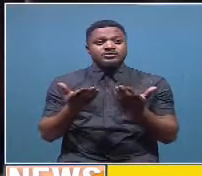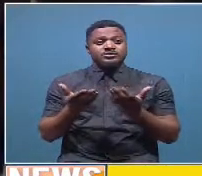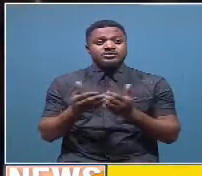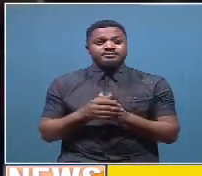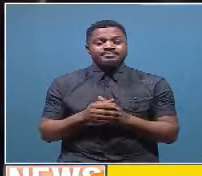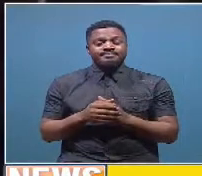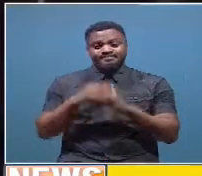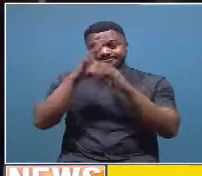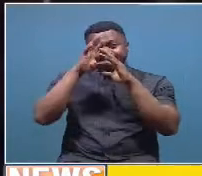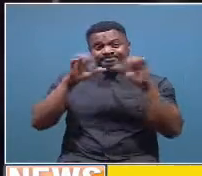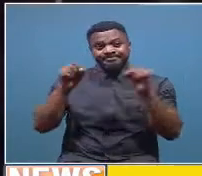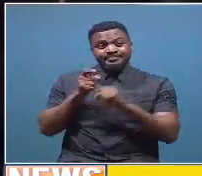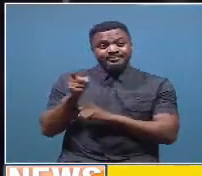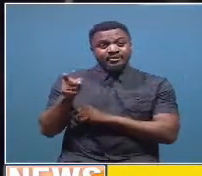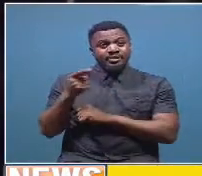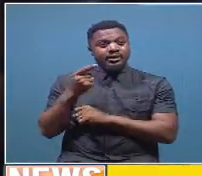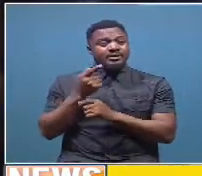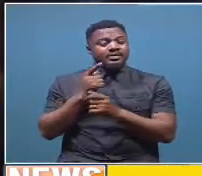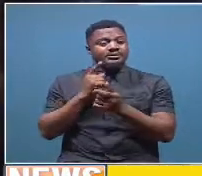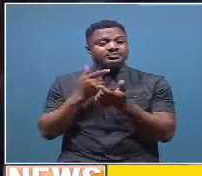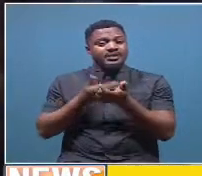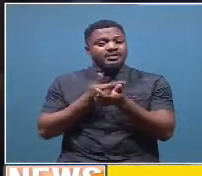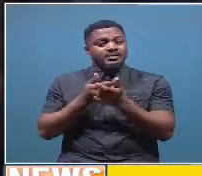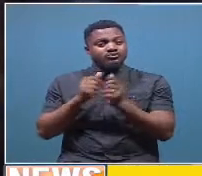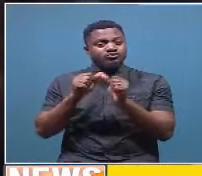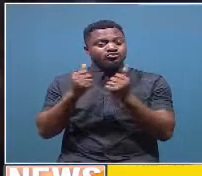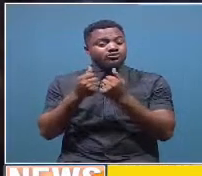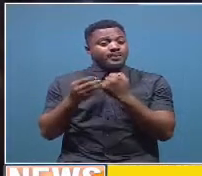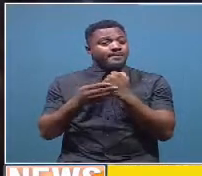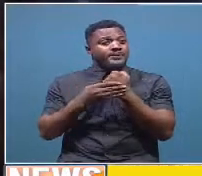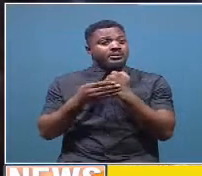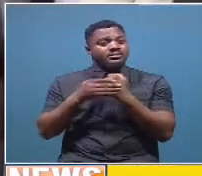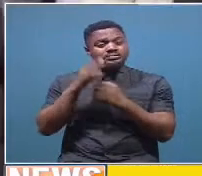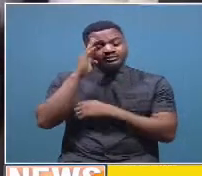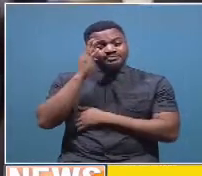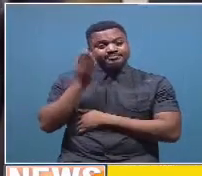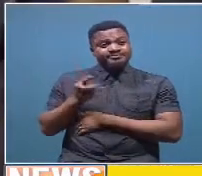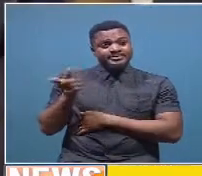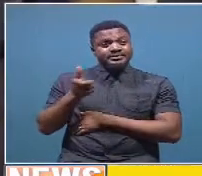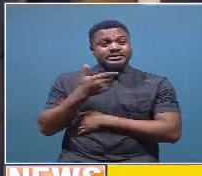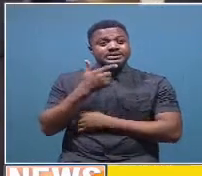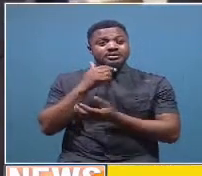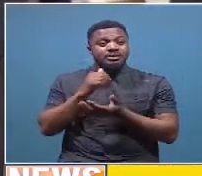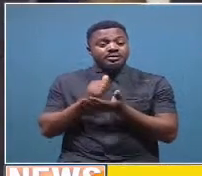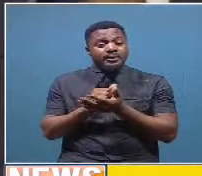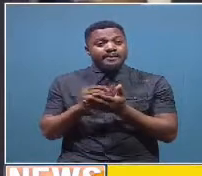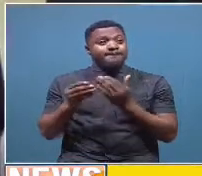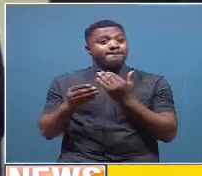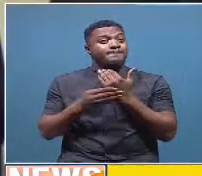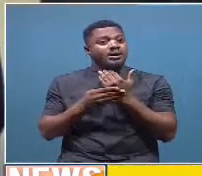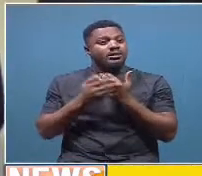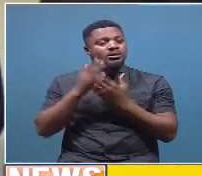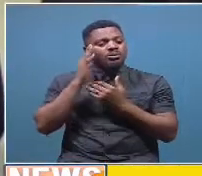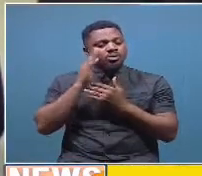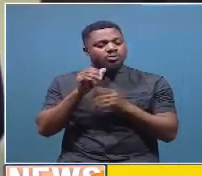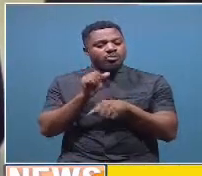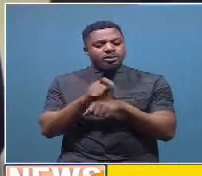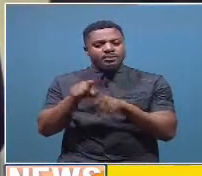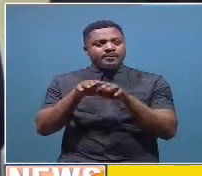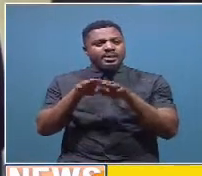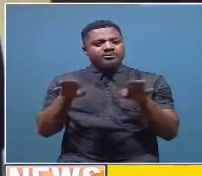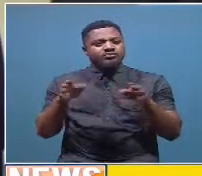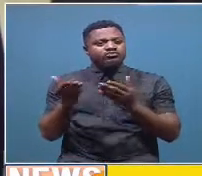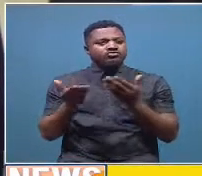The president of the Ghana Association of Bankers, Mrs. Mansanetti, said the banks welcome the platform to